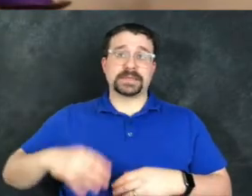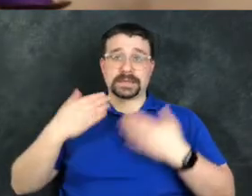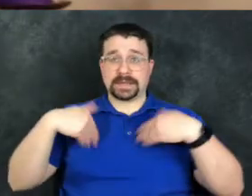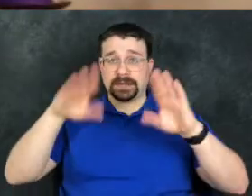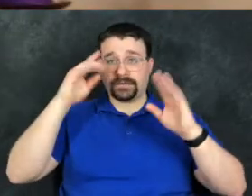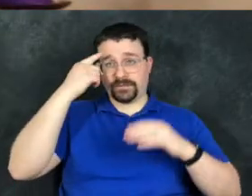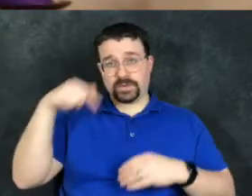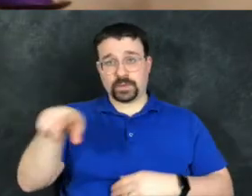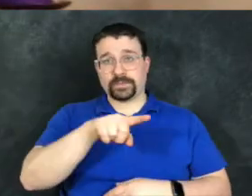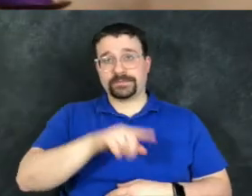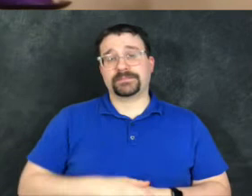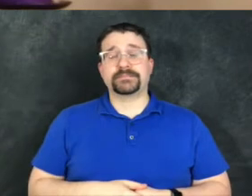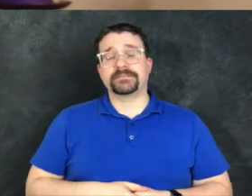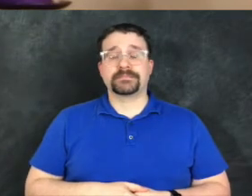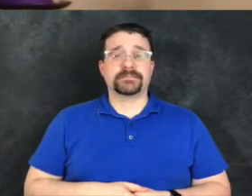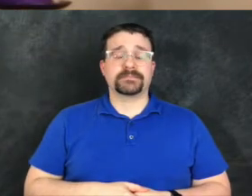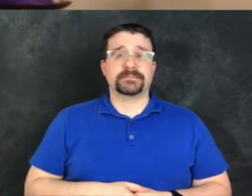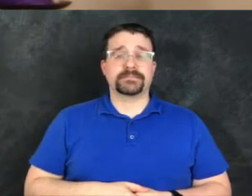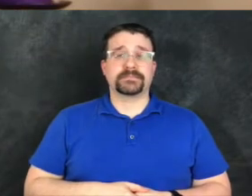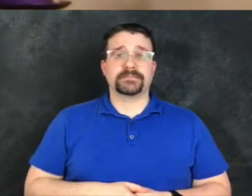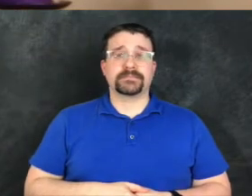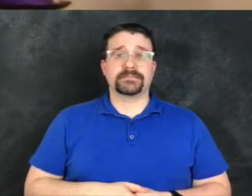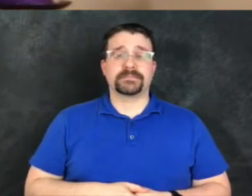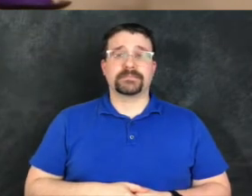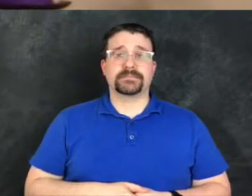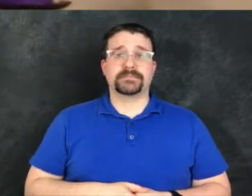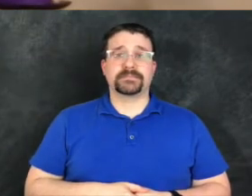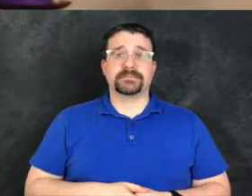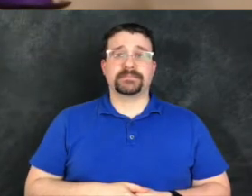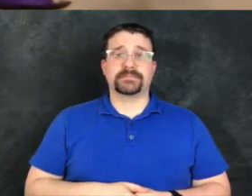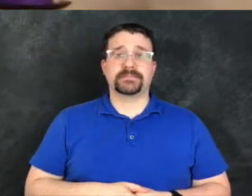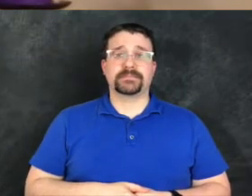This is the blood of Christ given for you.